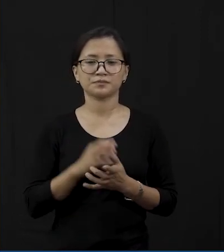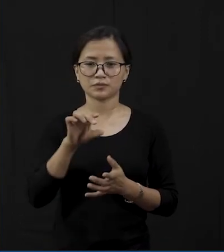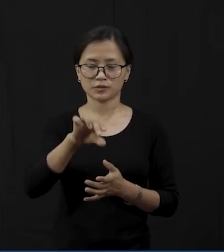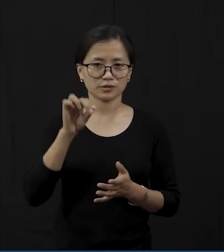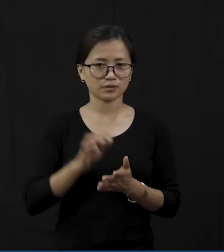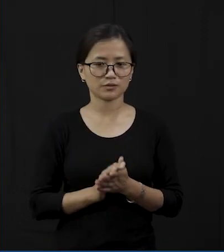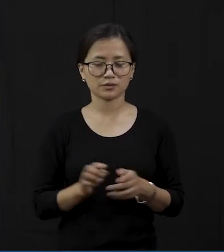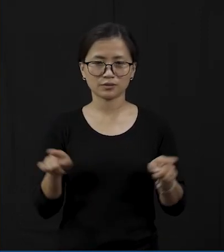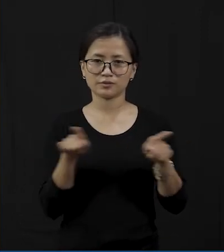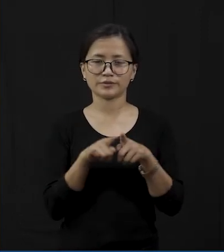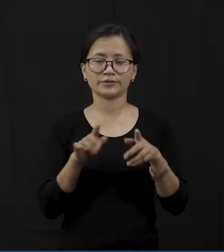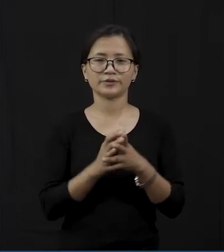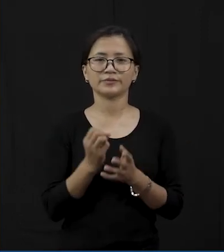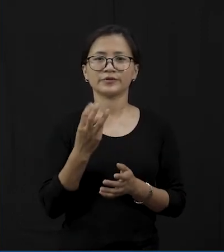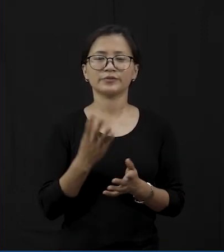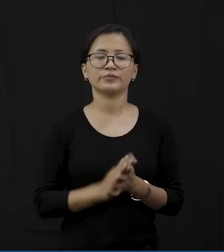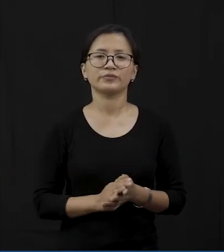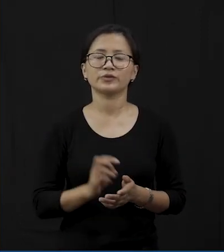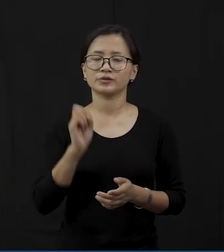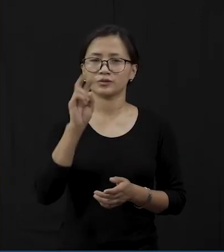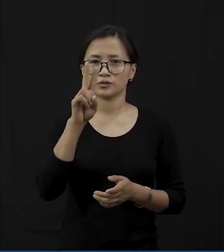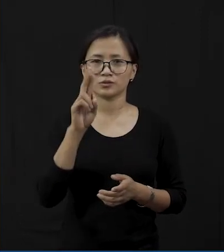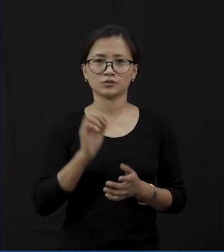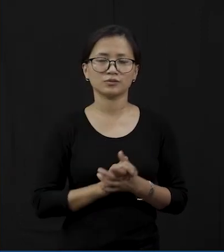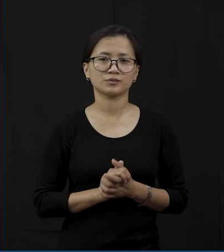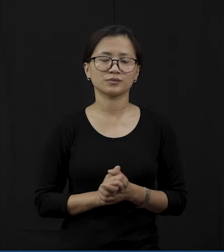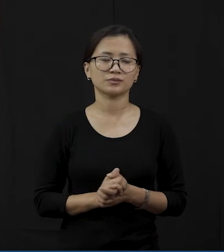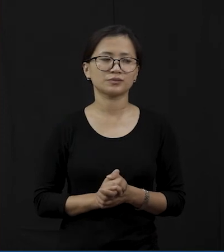Taking the same number 14 and 2,